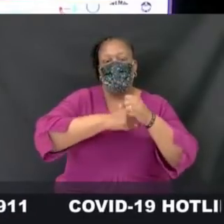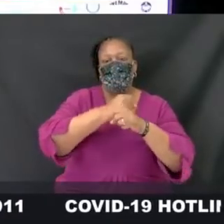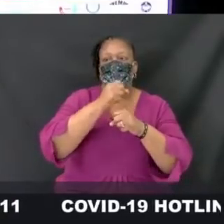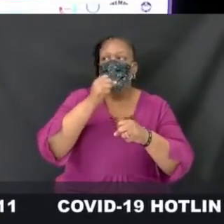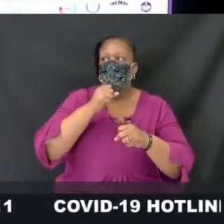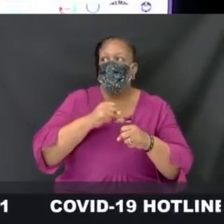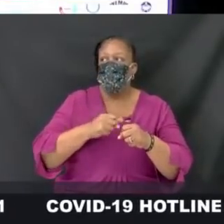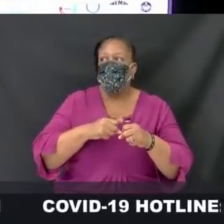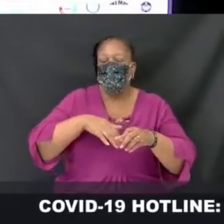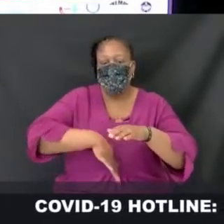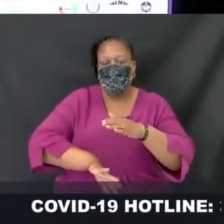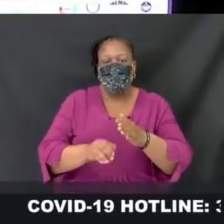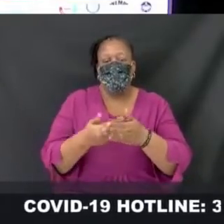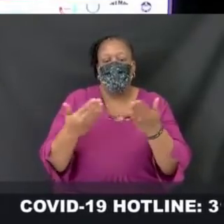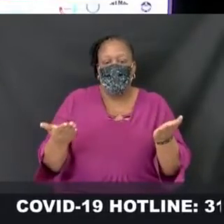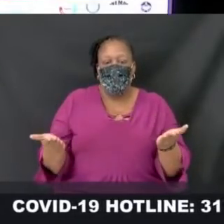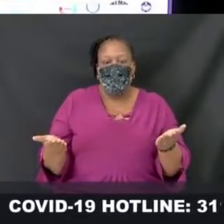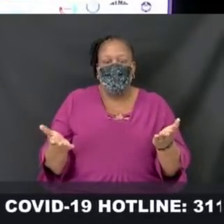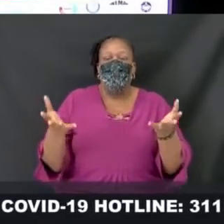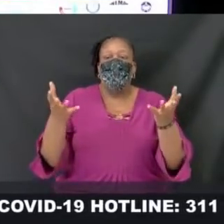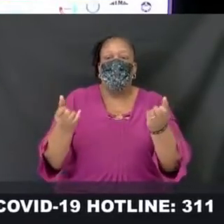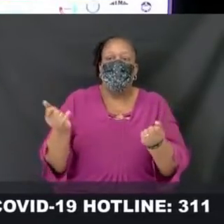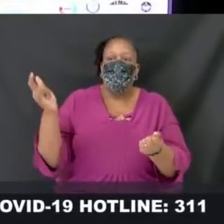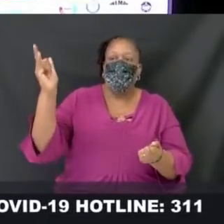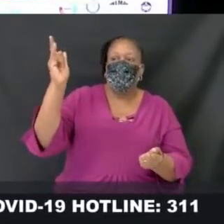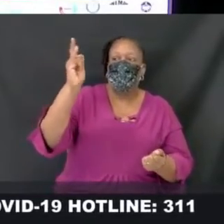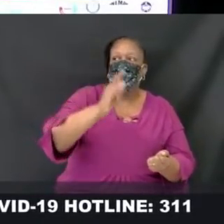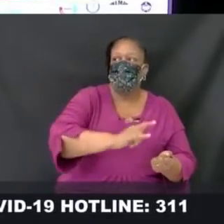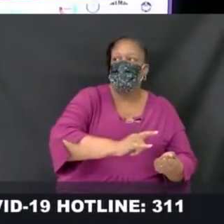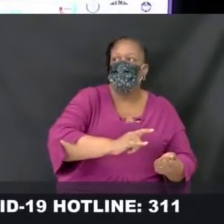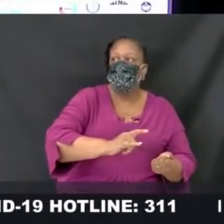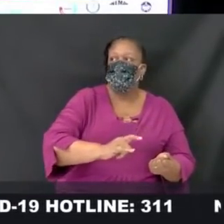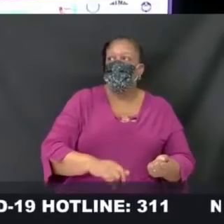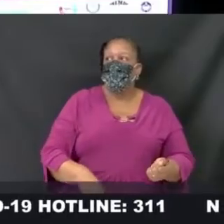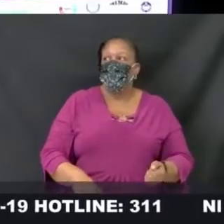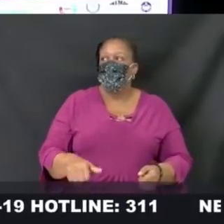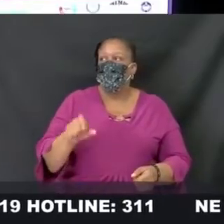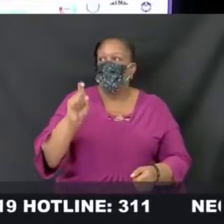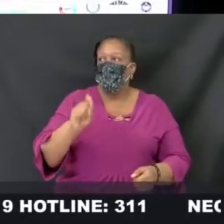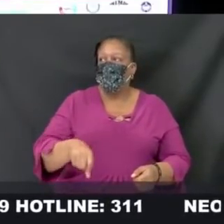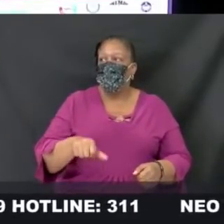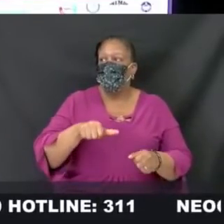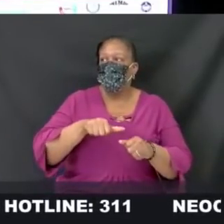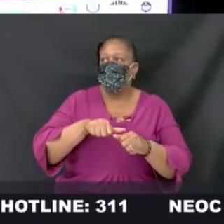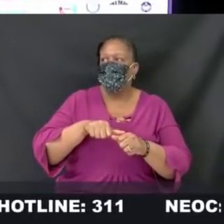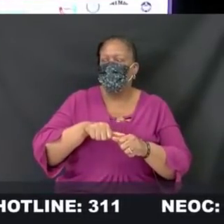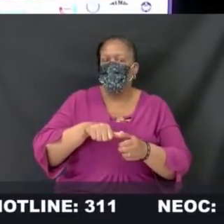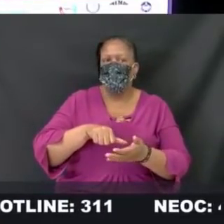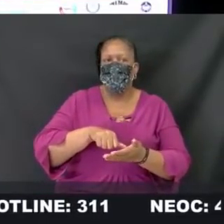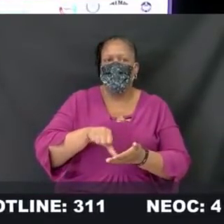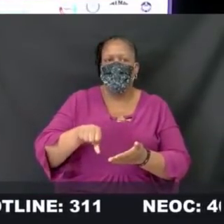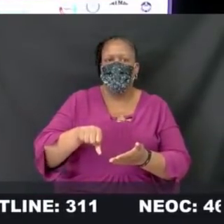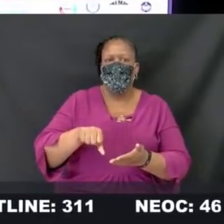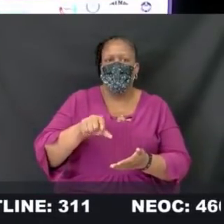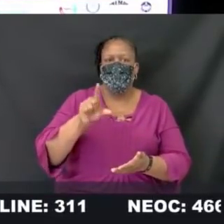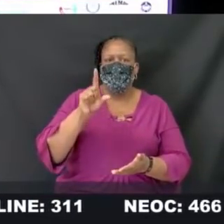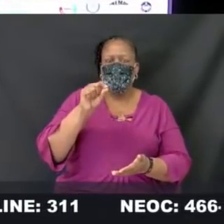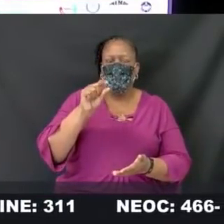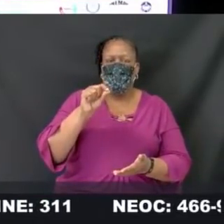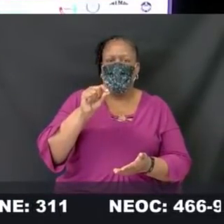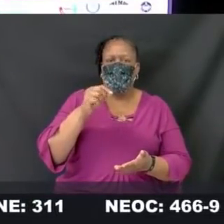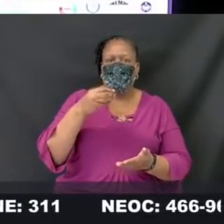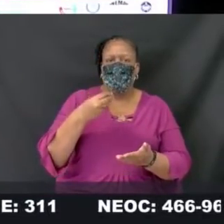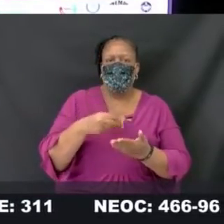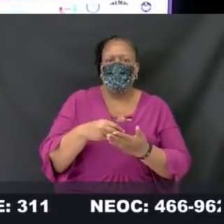would like to come home. But we are told that she has to pay $20 per hour to quarantine at home.